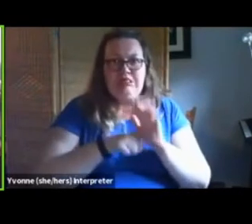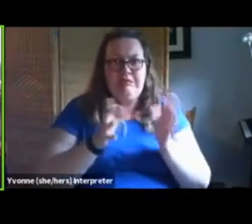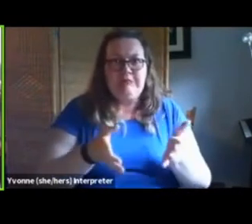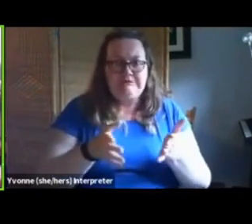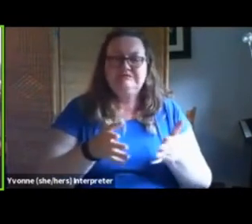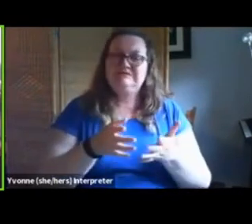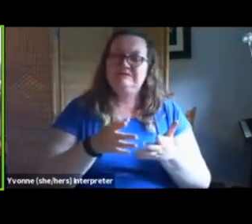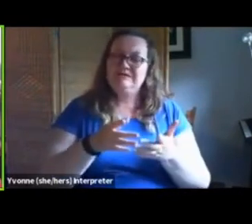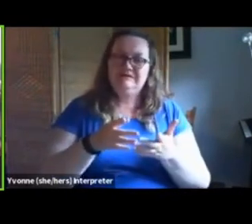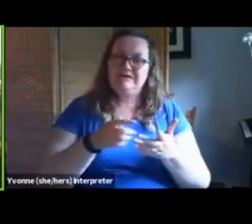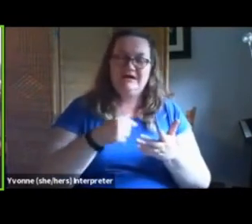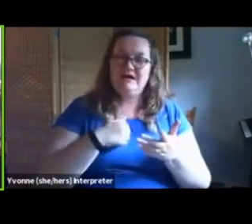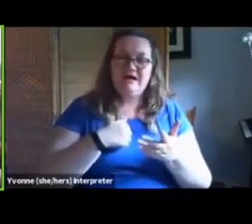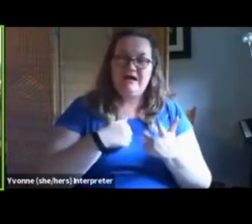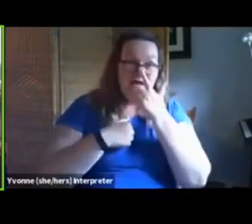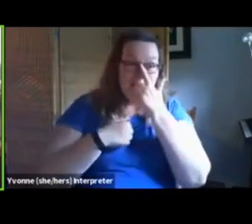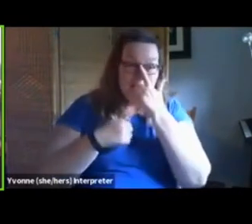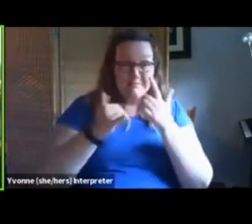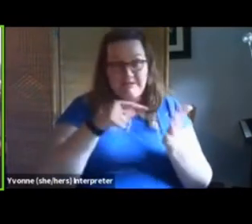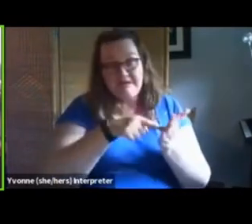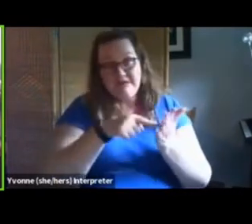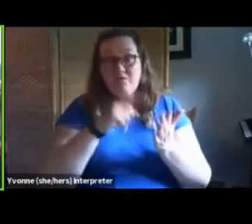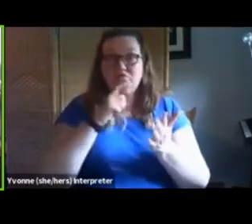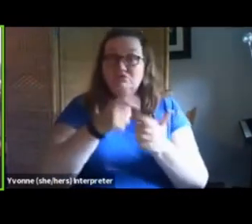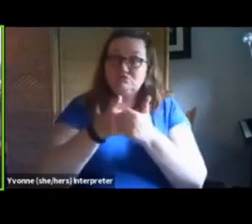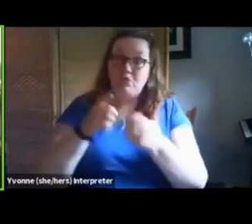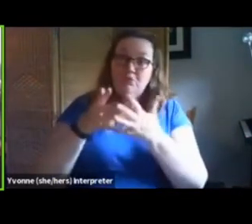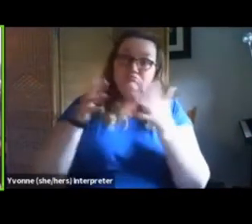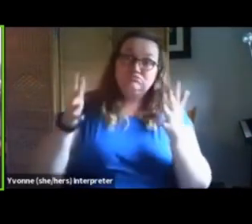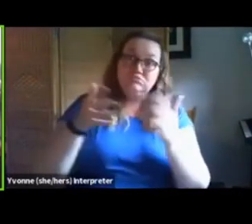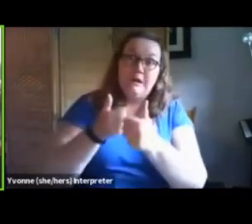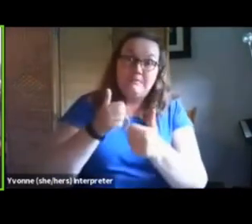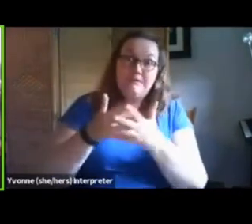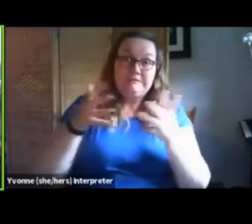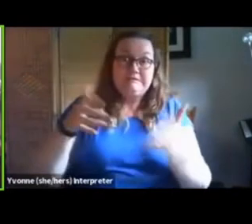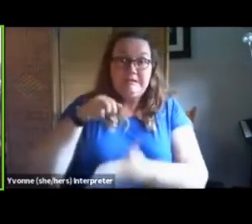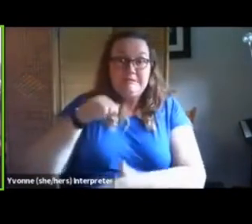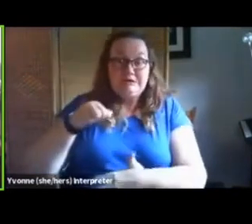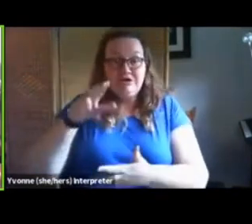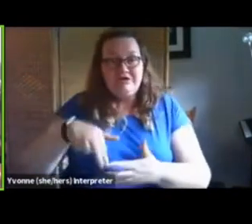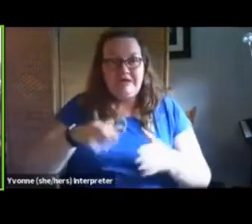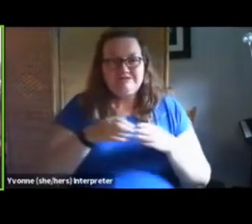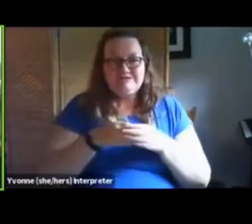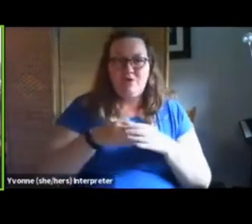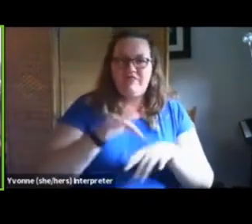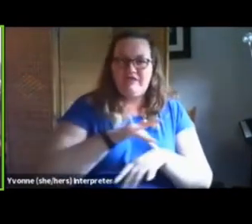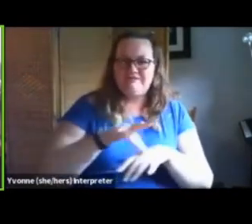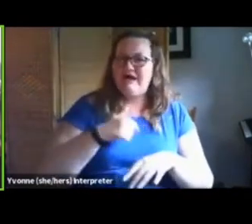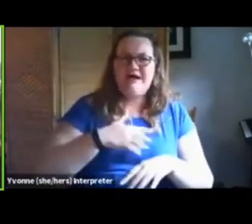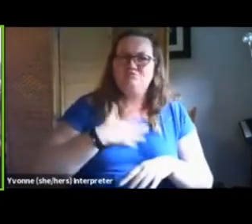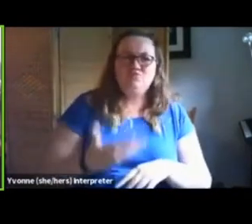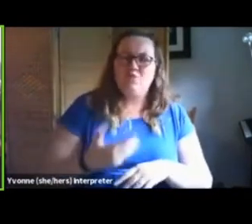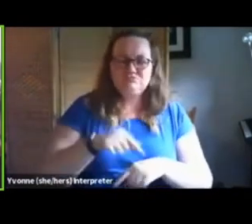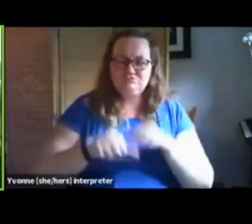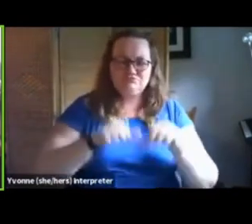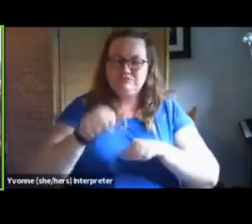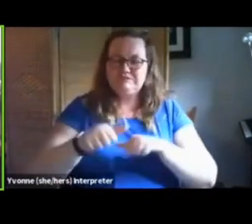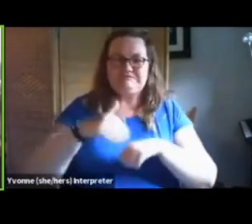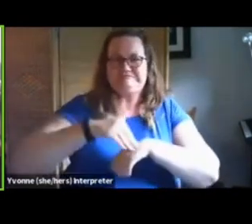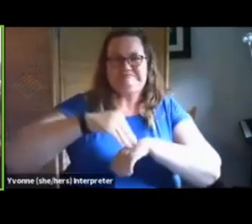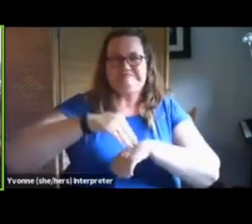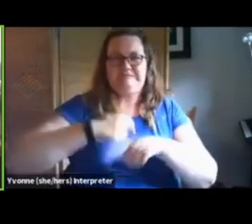would support larger companies and budgets and hinder smaller ones. I don't want the process of making accessible work itself to